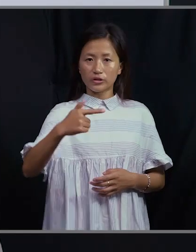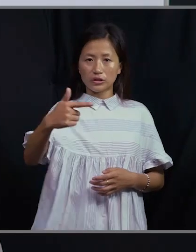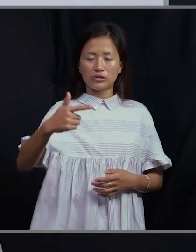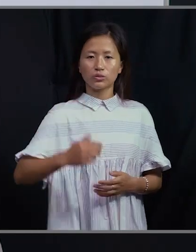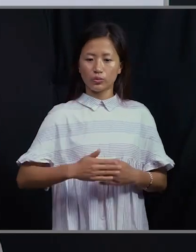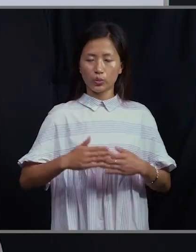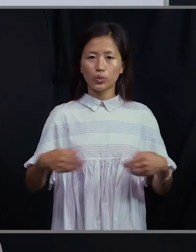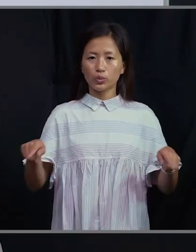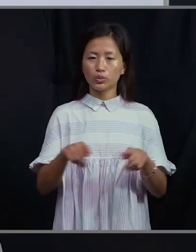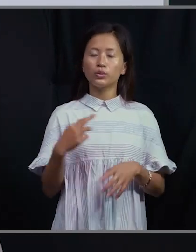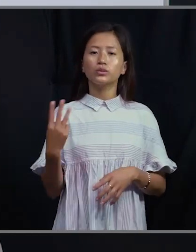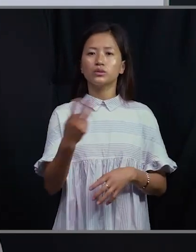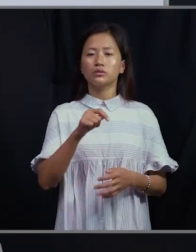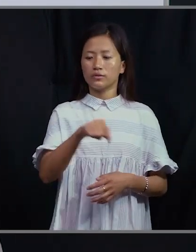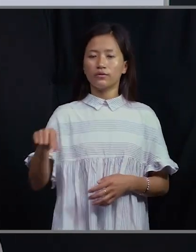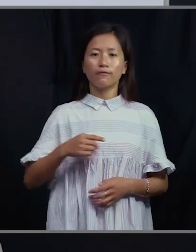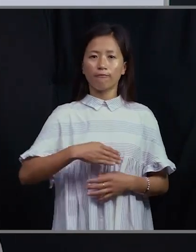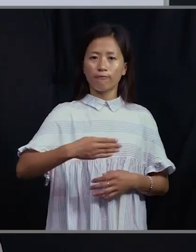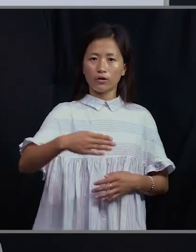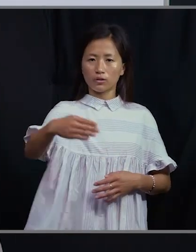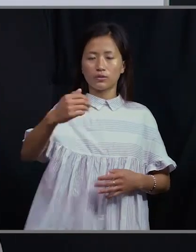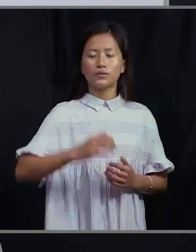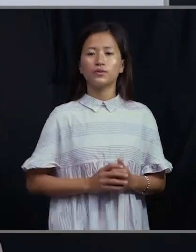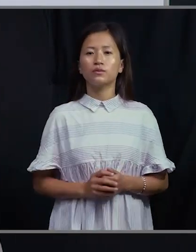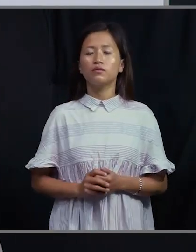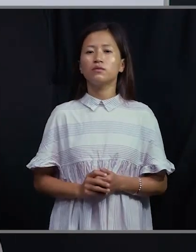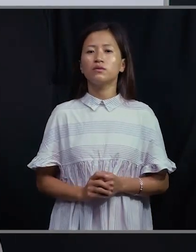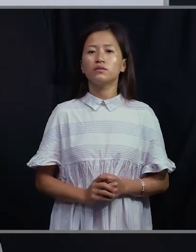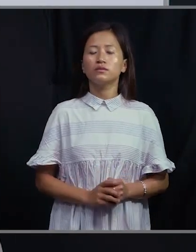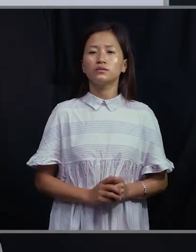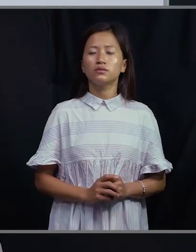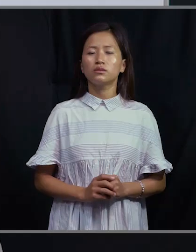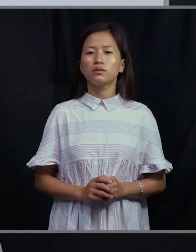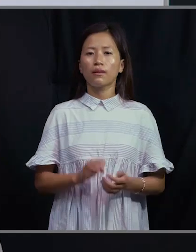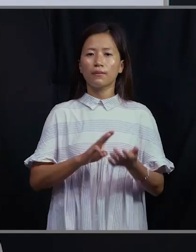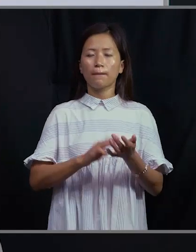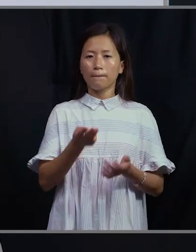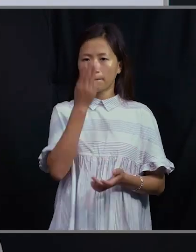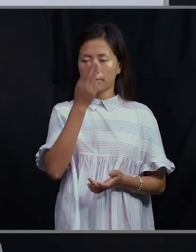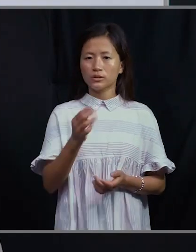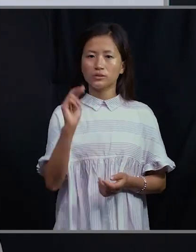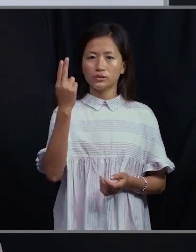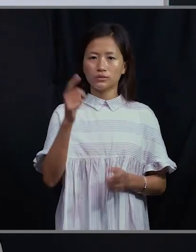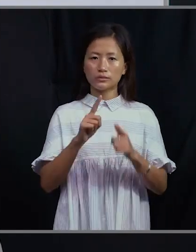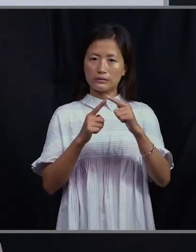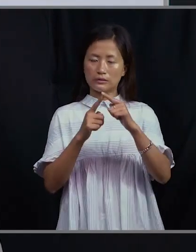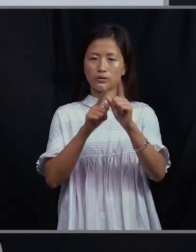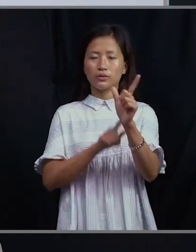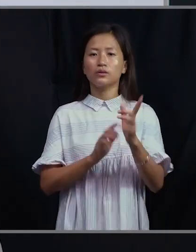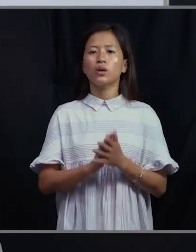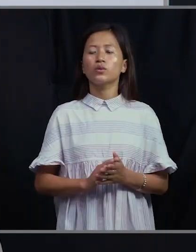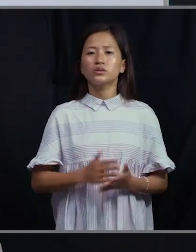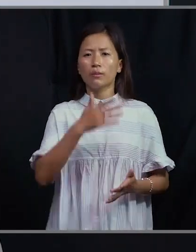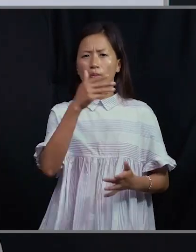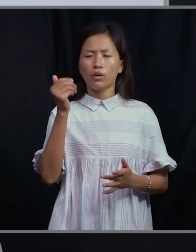they follow. Okay, so there are two types of Muslims here. Okay, which are most popular.